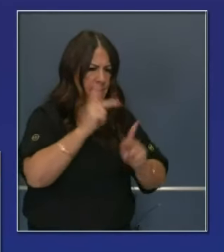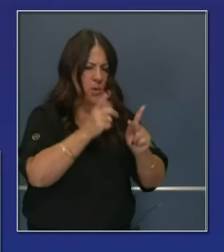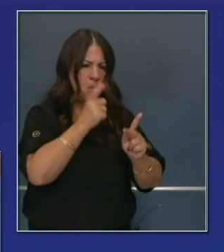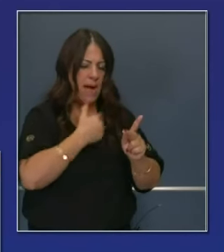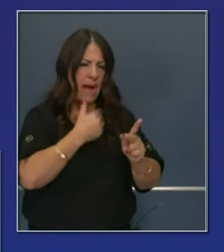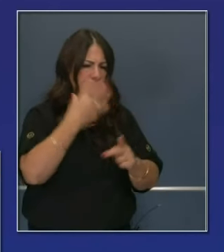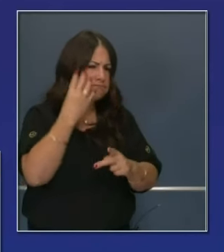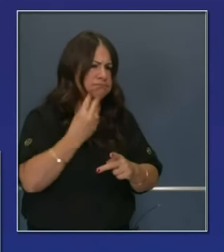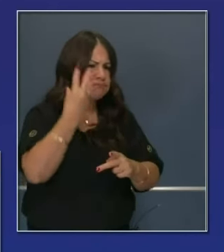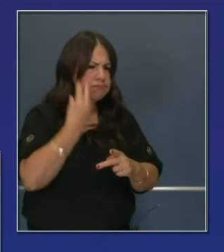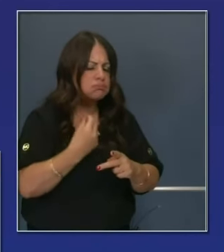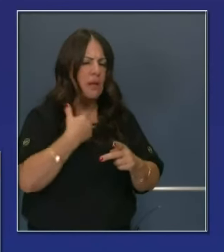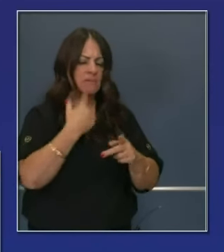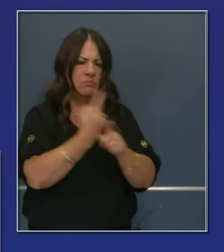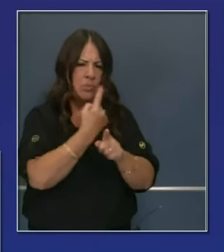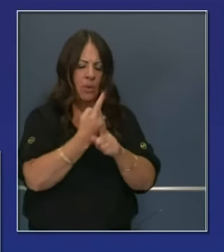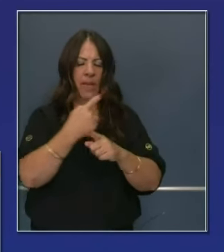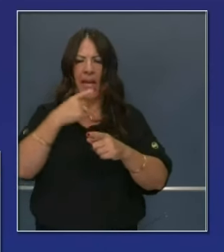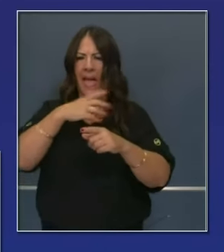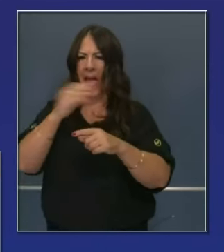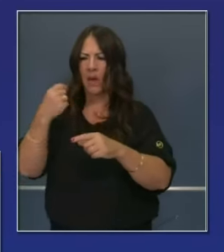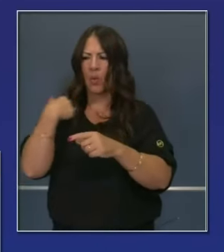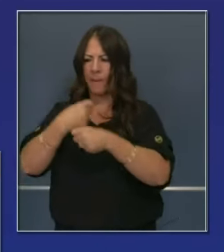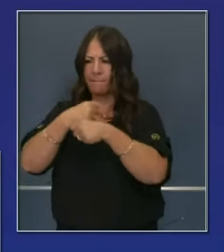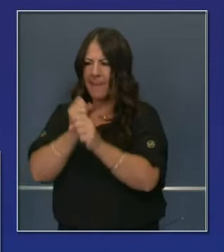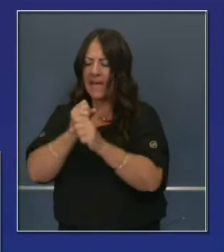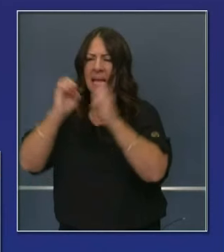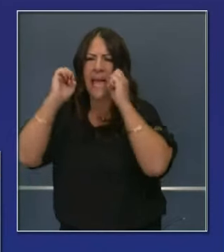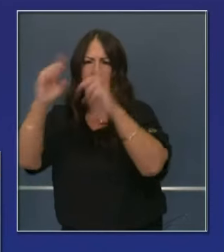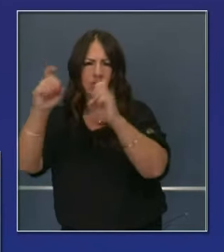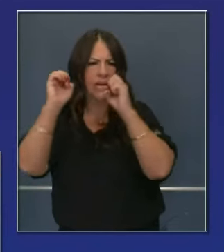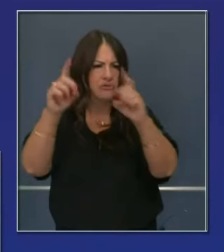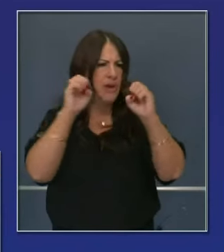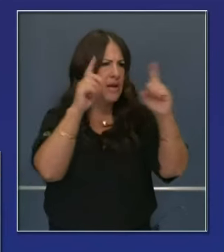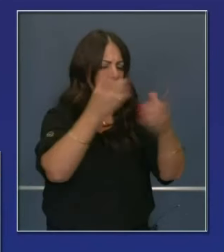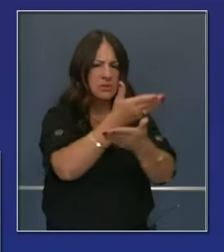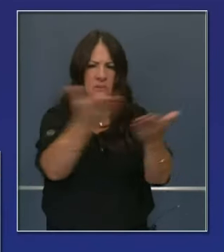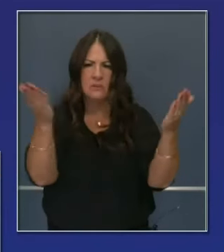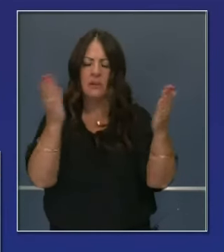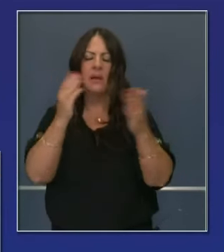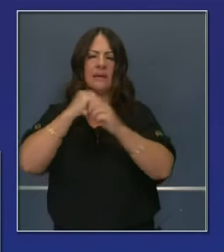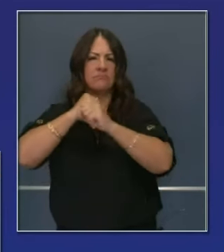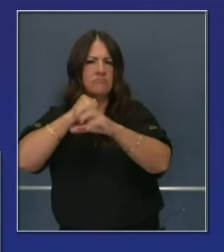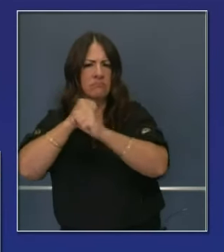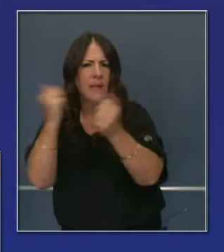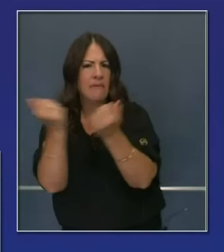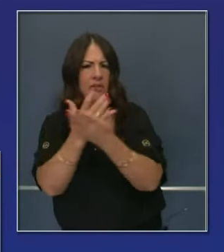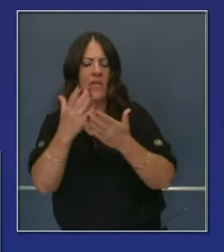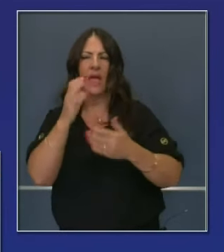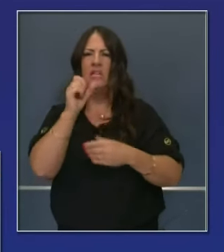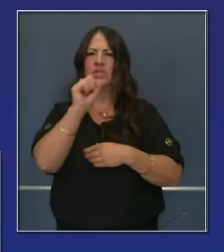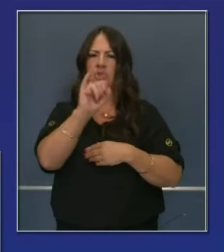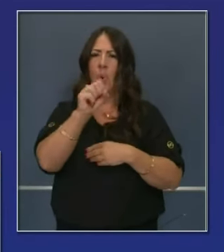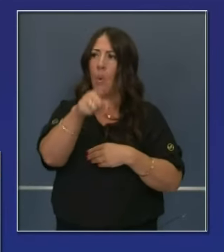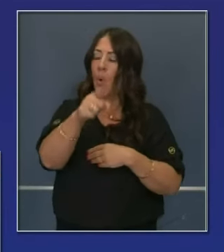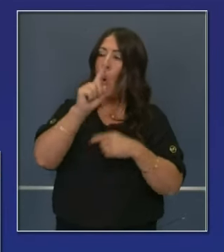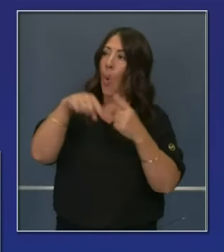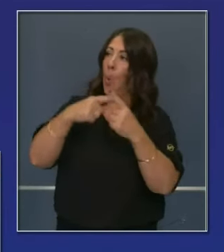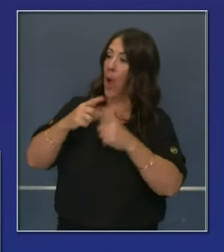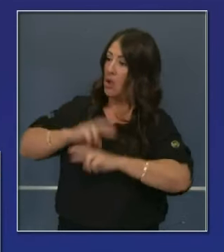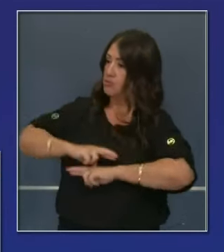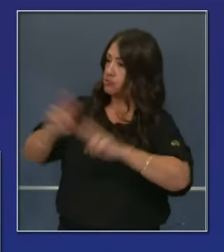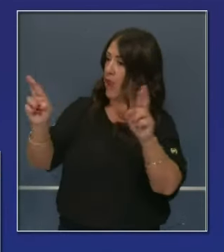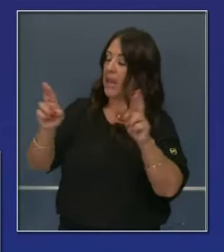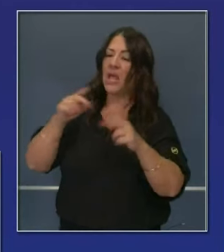appropriate PSAs and other educational material out there so people not only know where they can get the vaccines when they